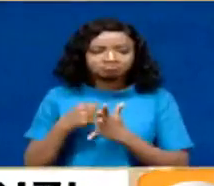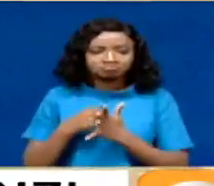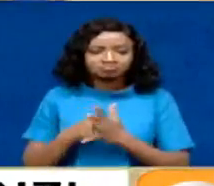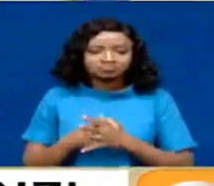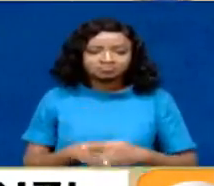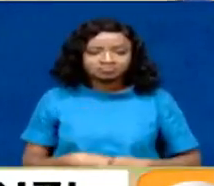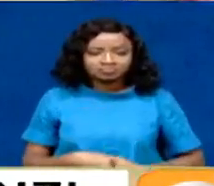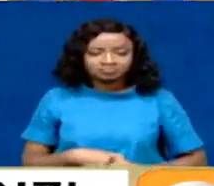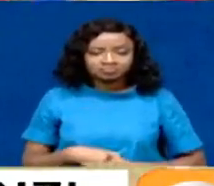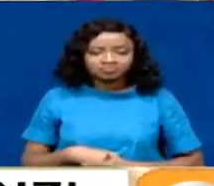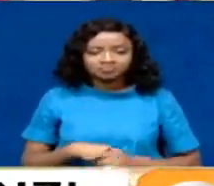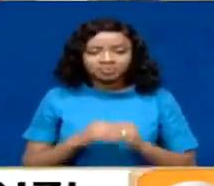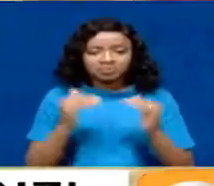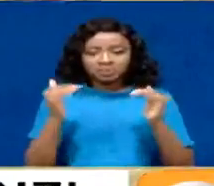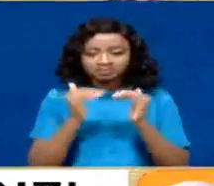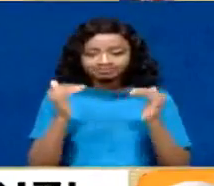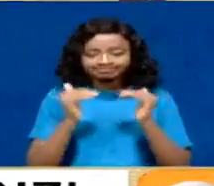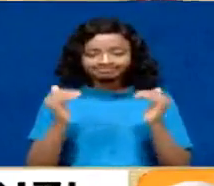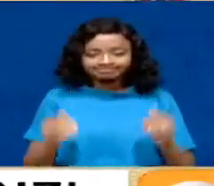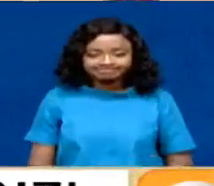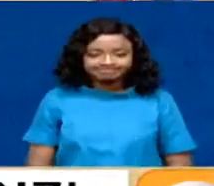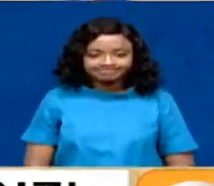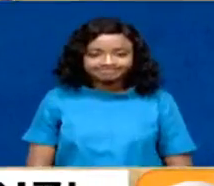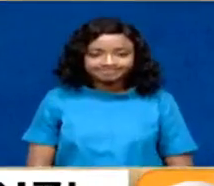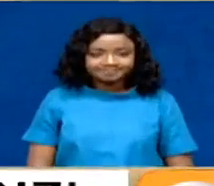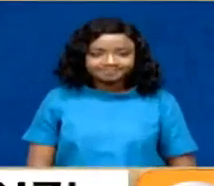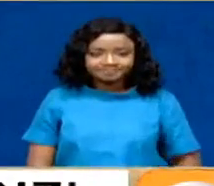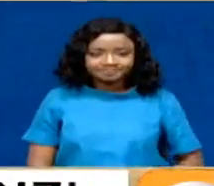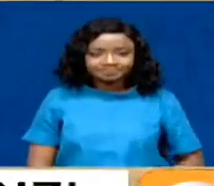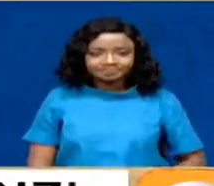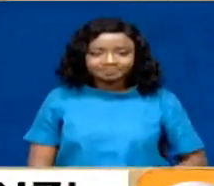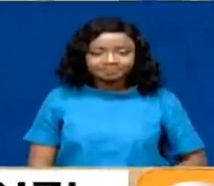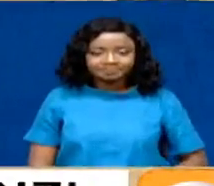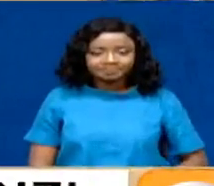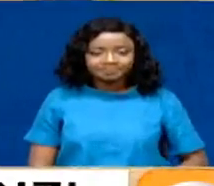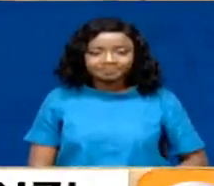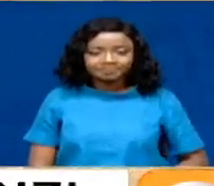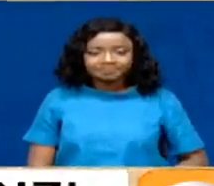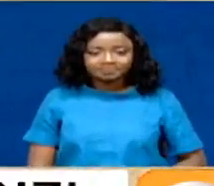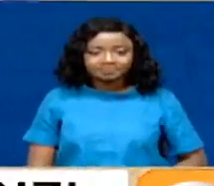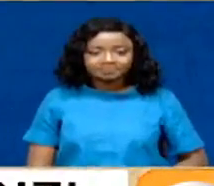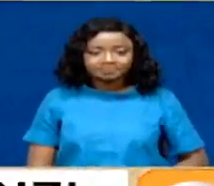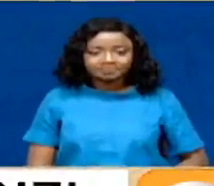as he scored the equalizer in the dying moments of the match.